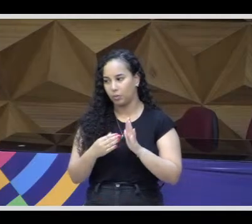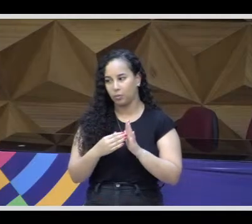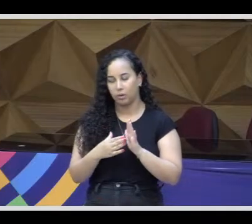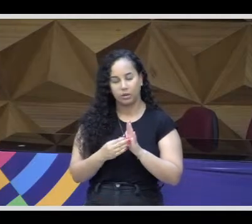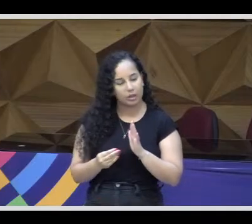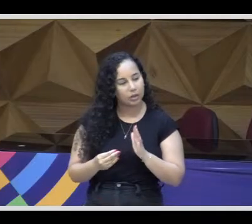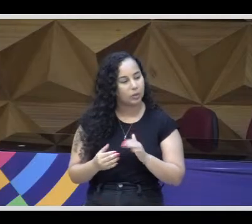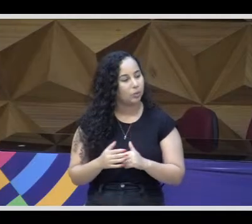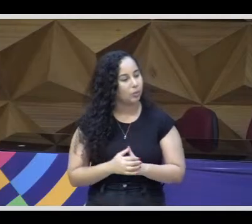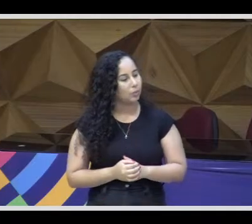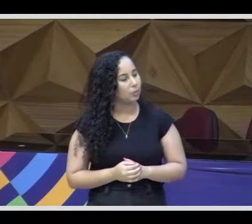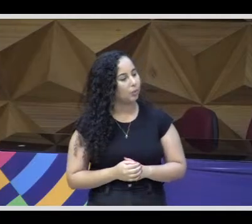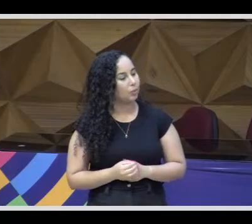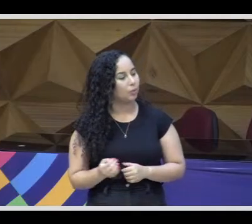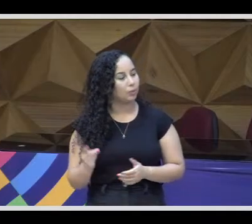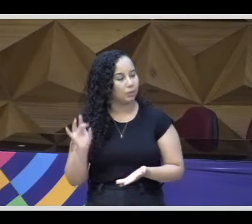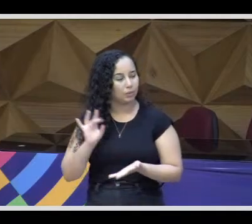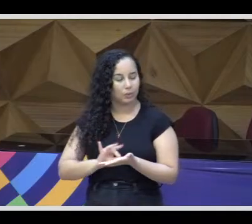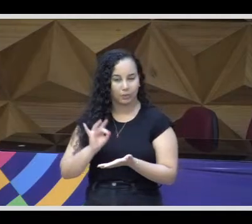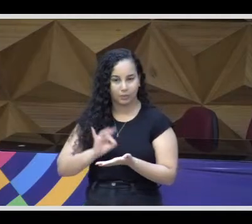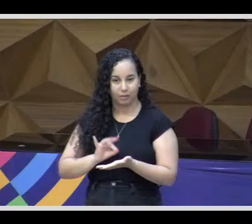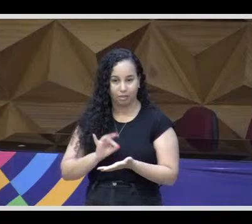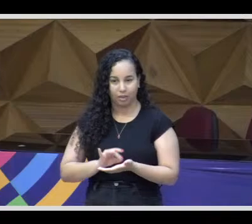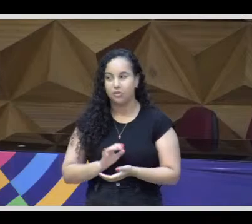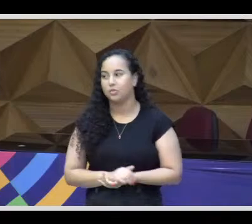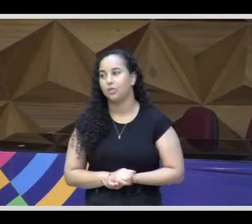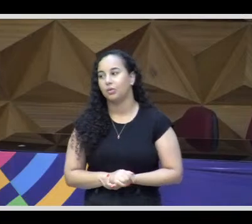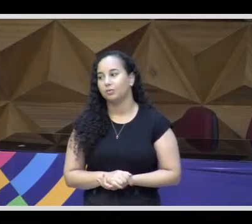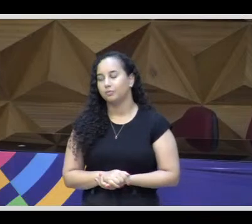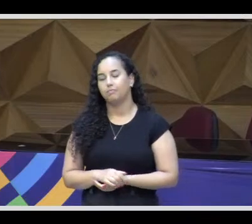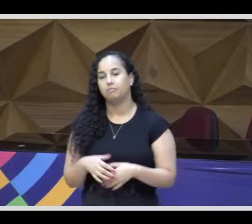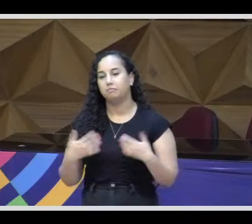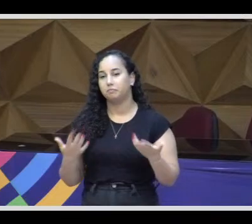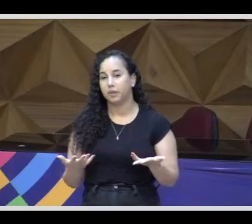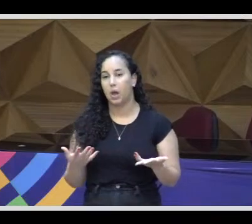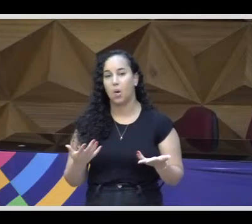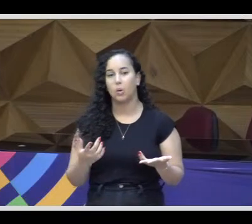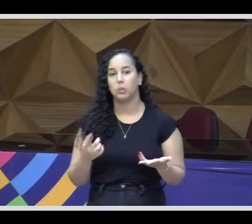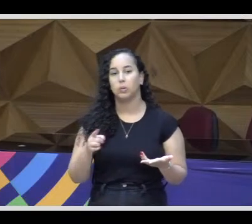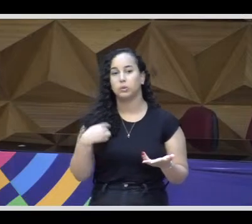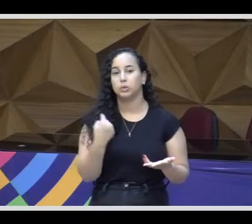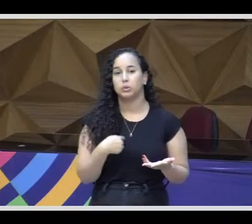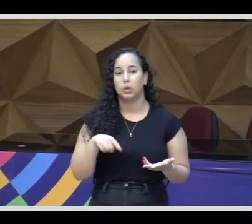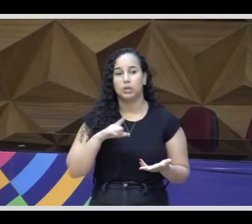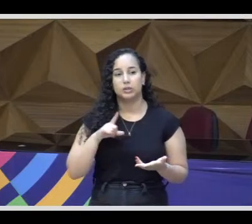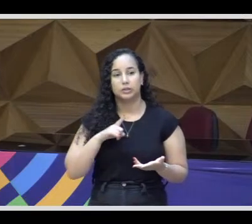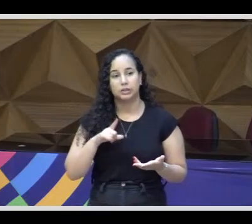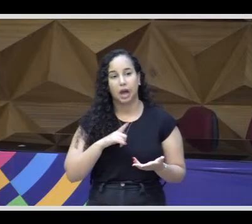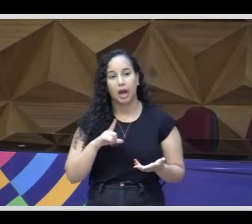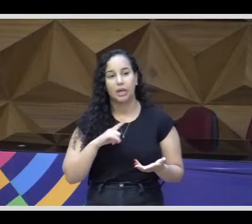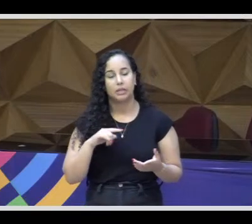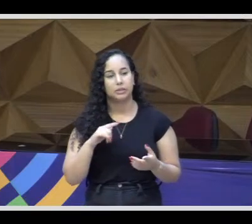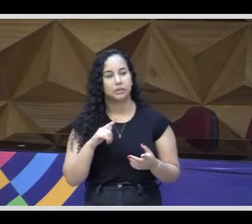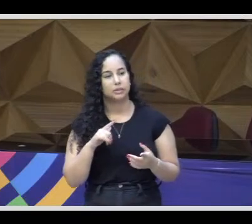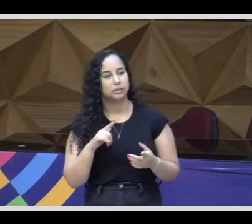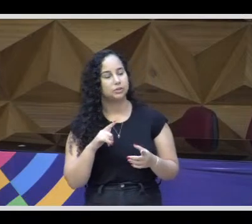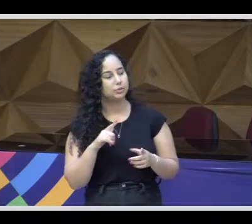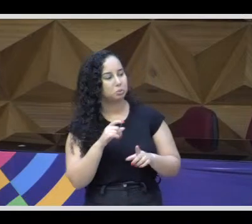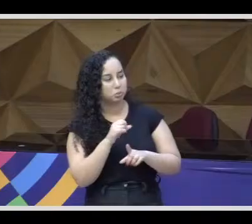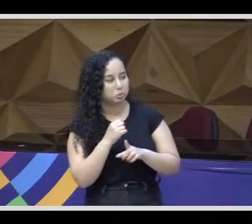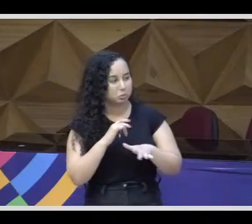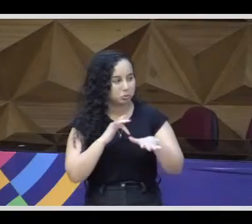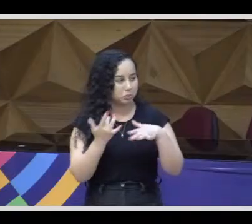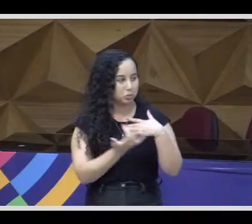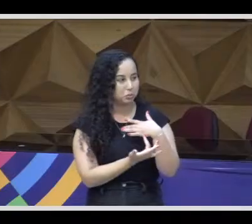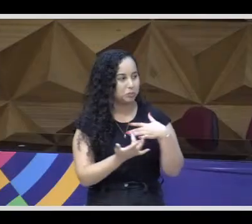with the real outcome. So when we get social media information,